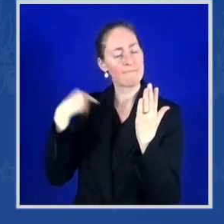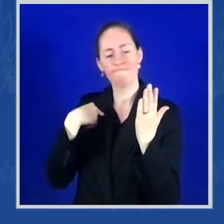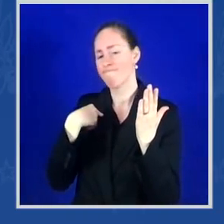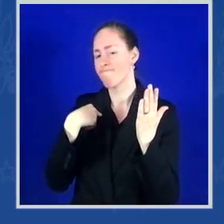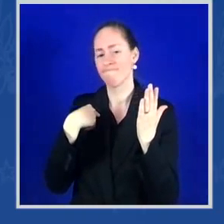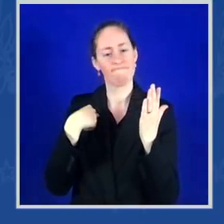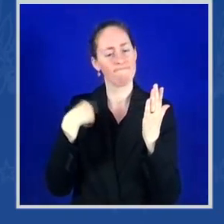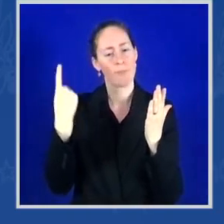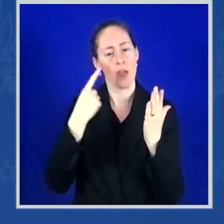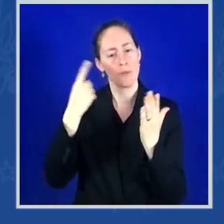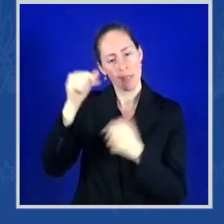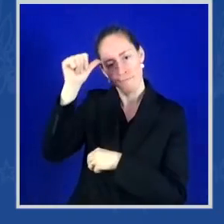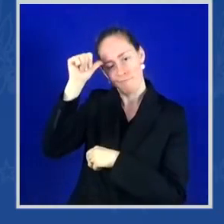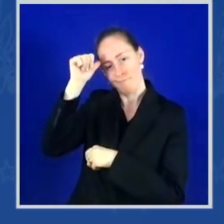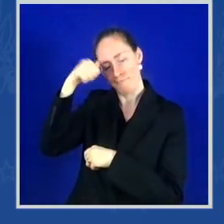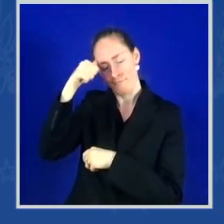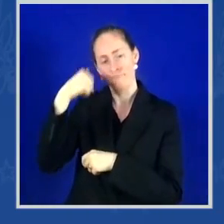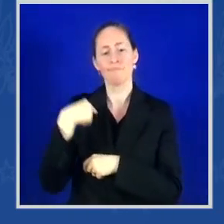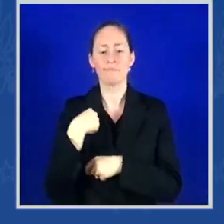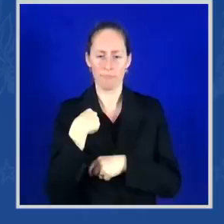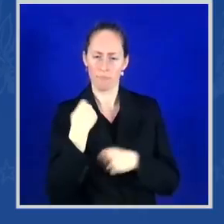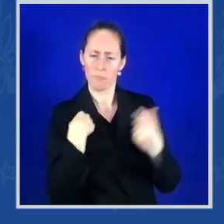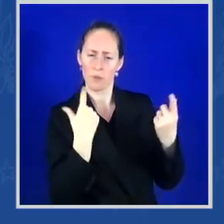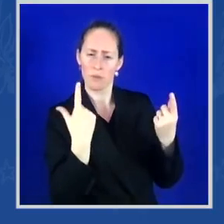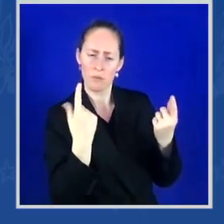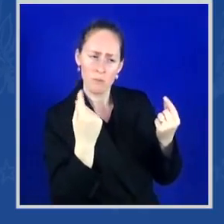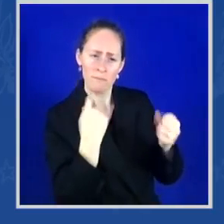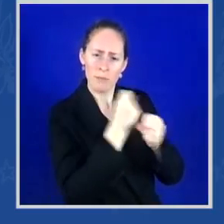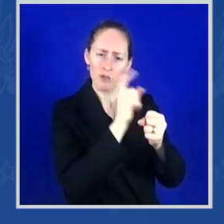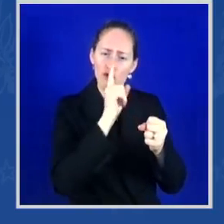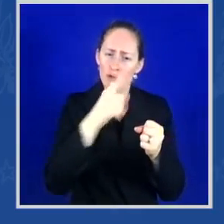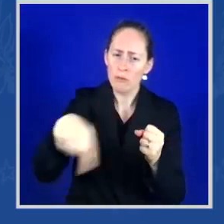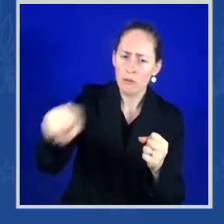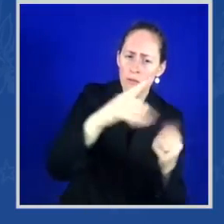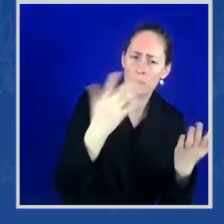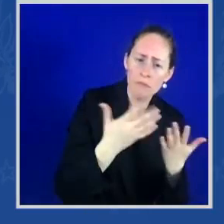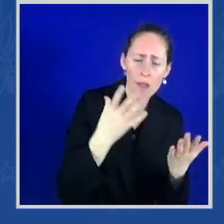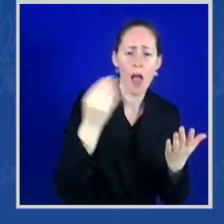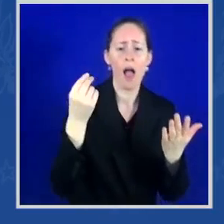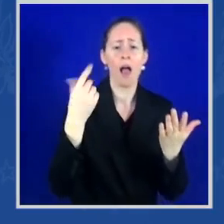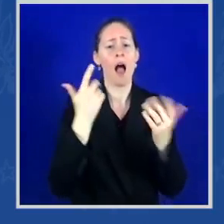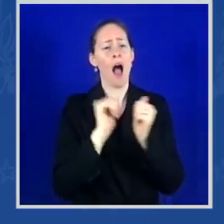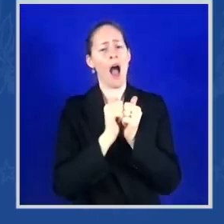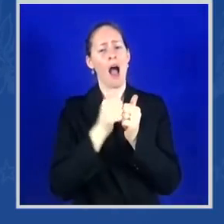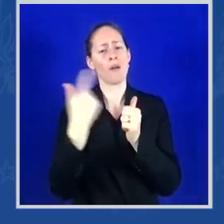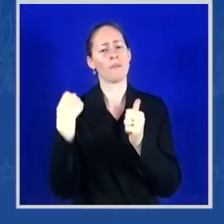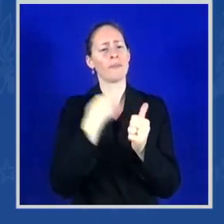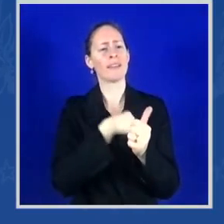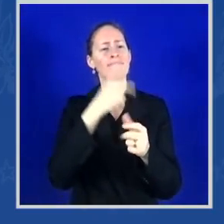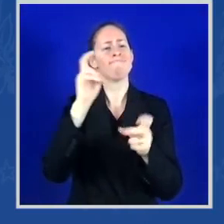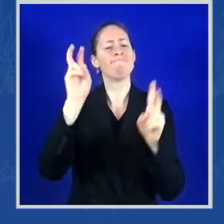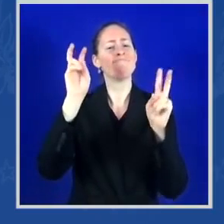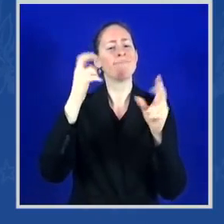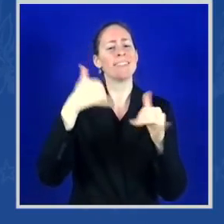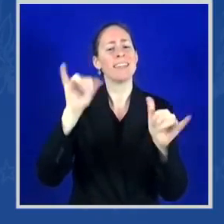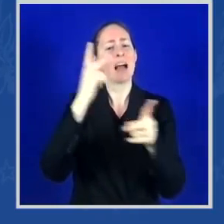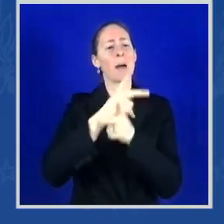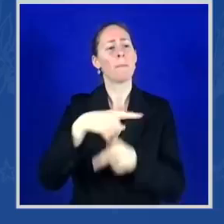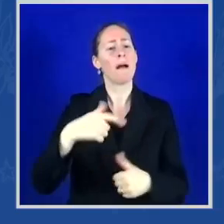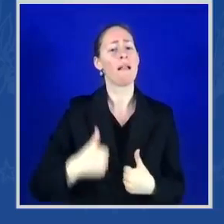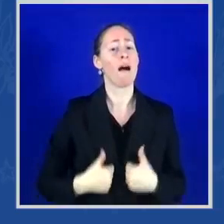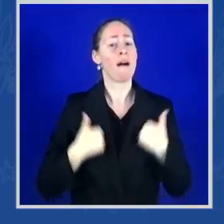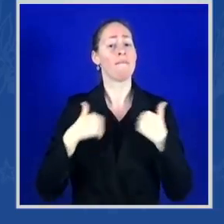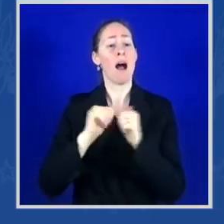we're the guardians of their legacy, the inheritors of their mission, and the living testament to their